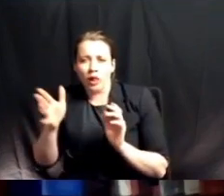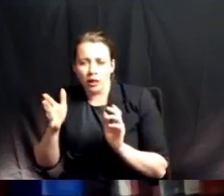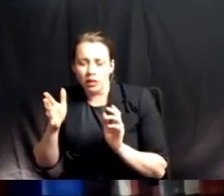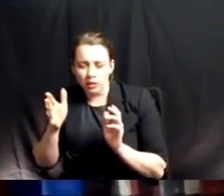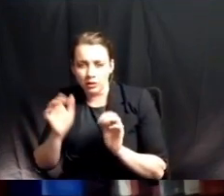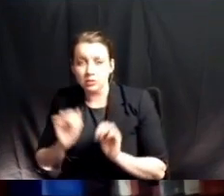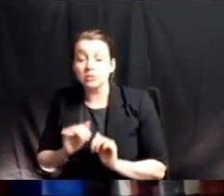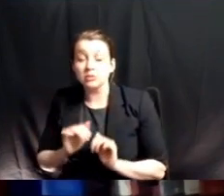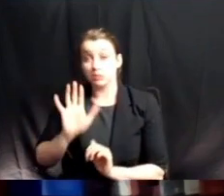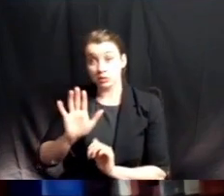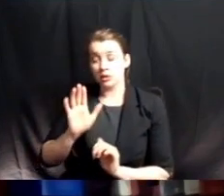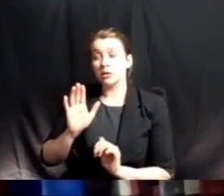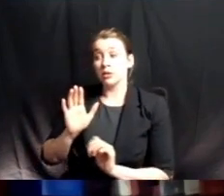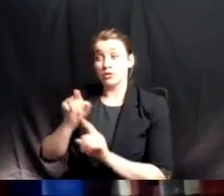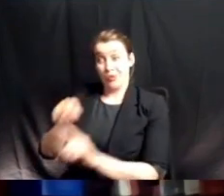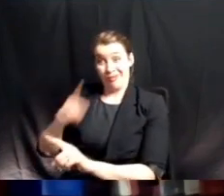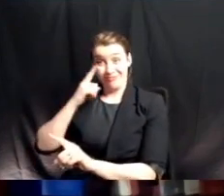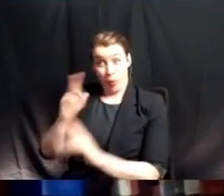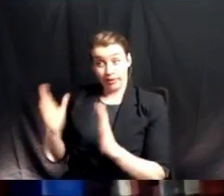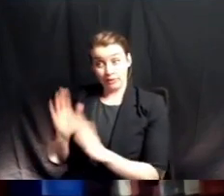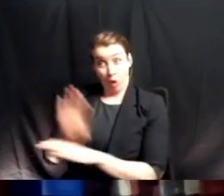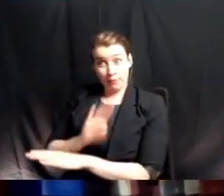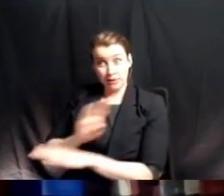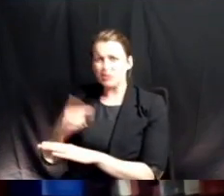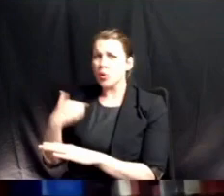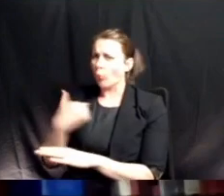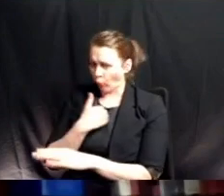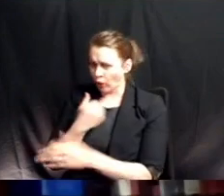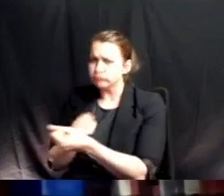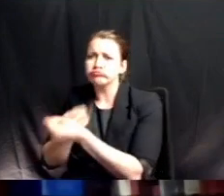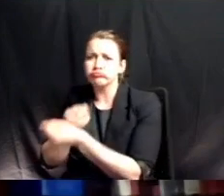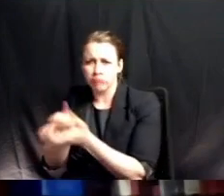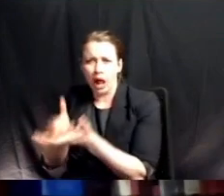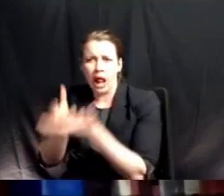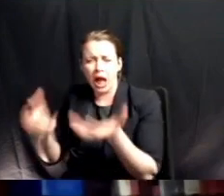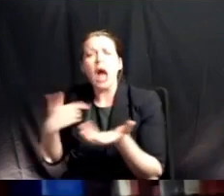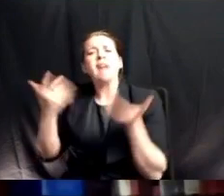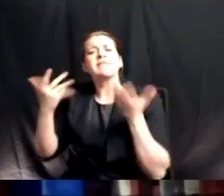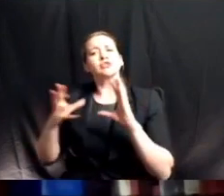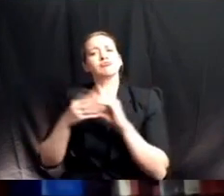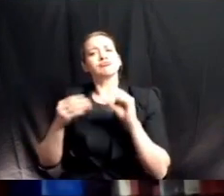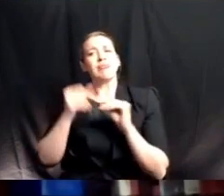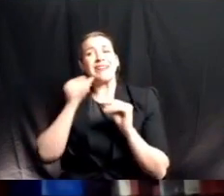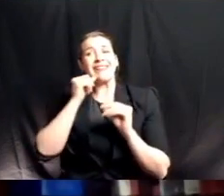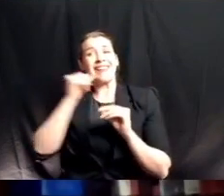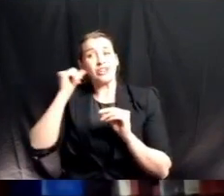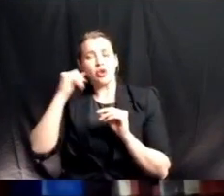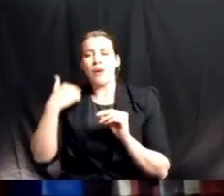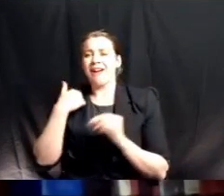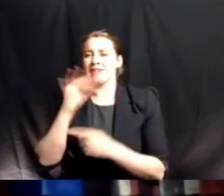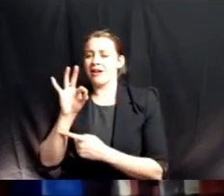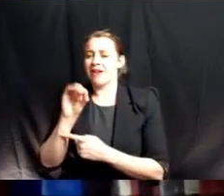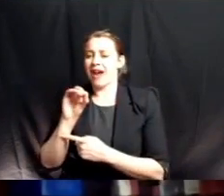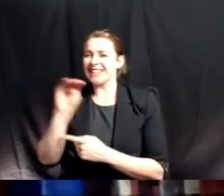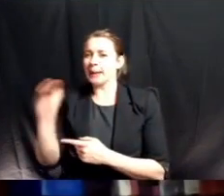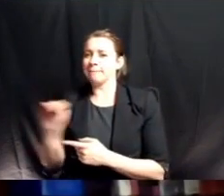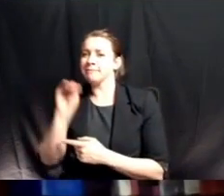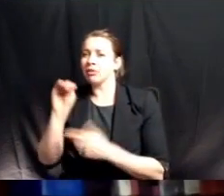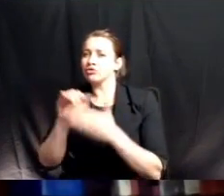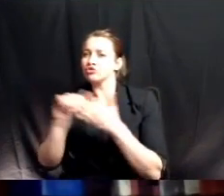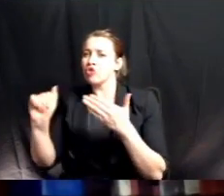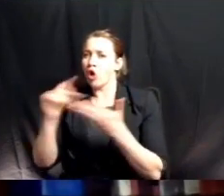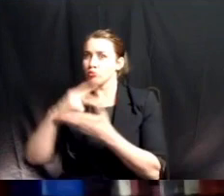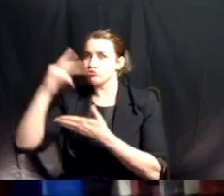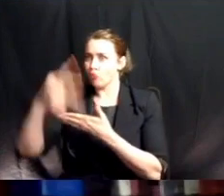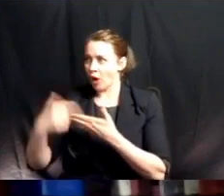businesses, we are doing quite a lot in that regard. I talked about it yesterday, the $90 million program that we created